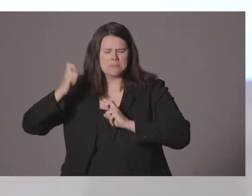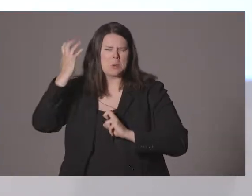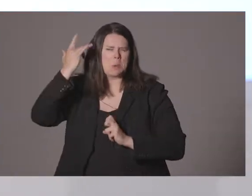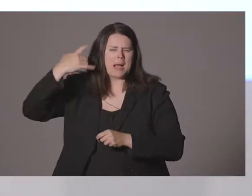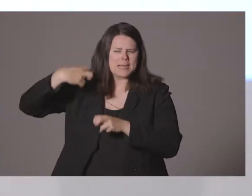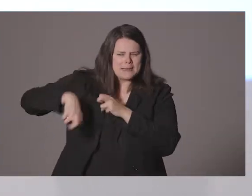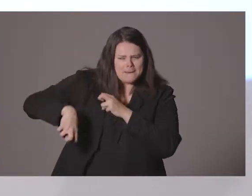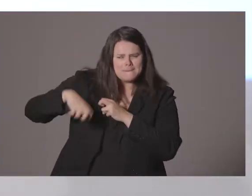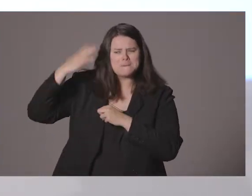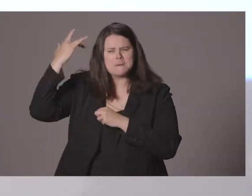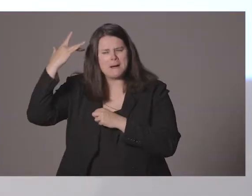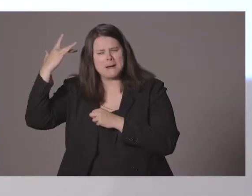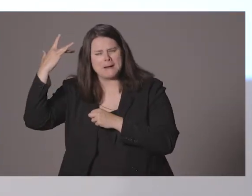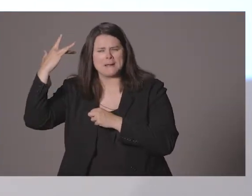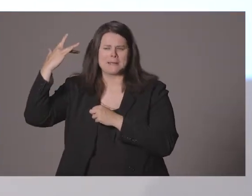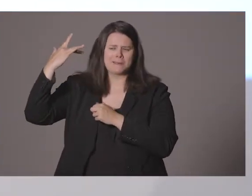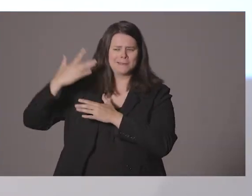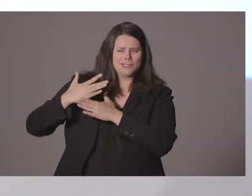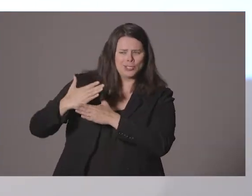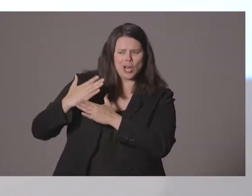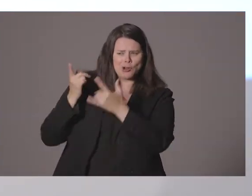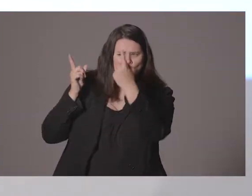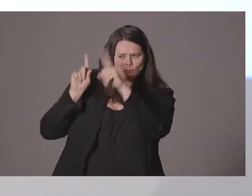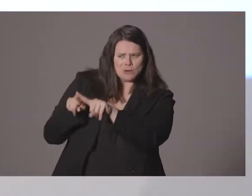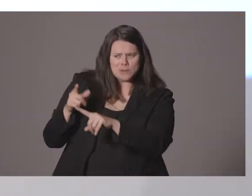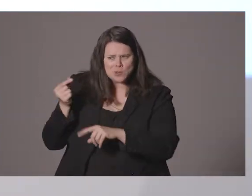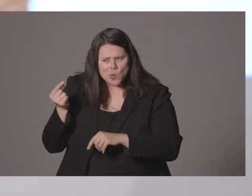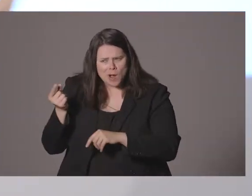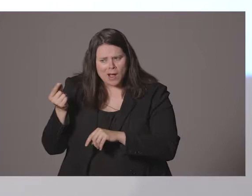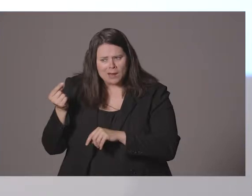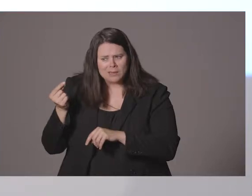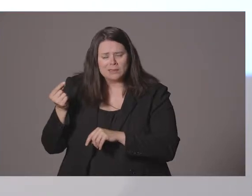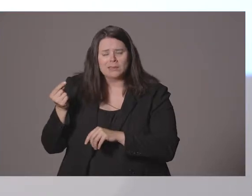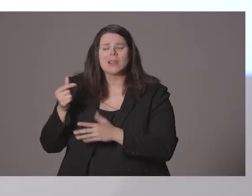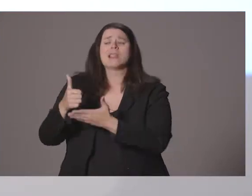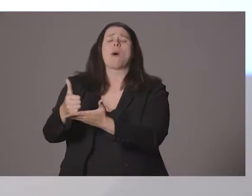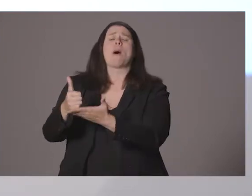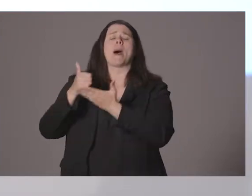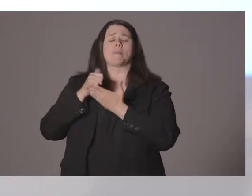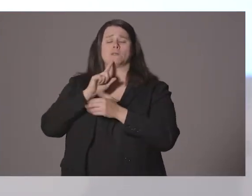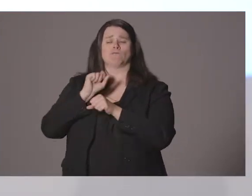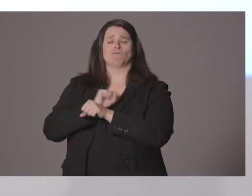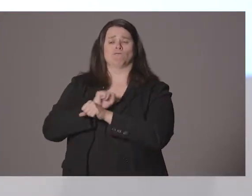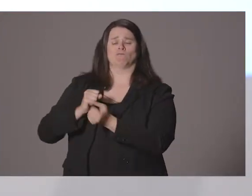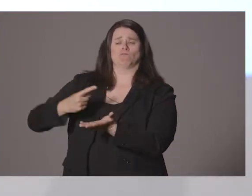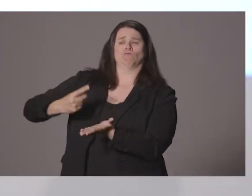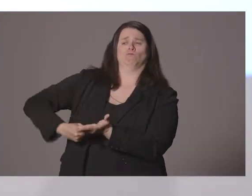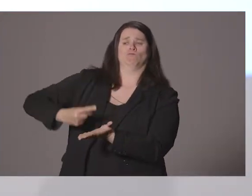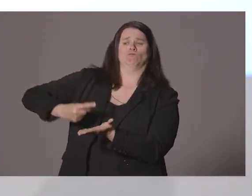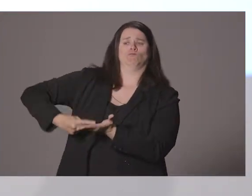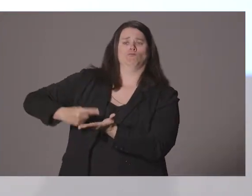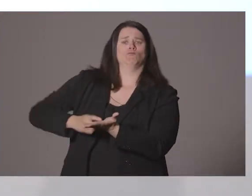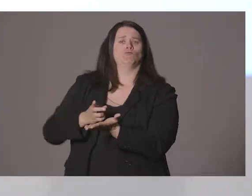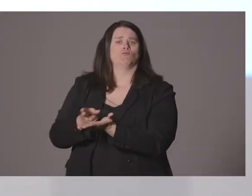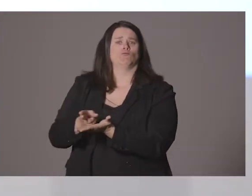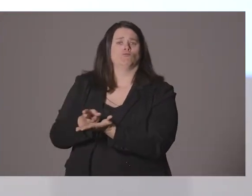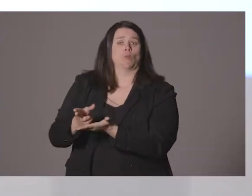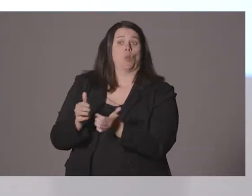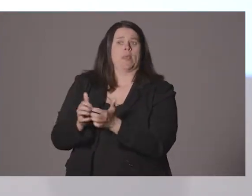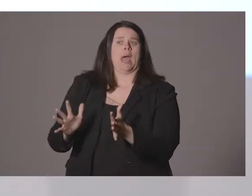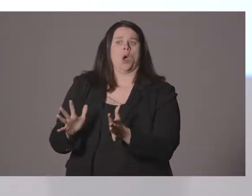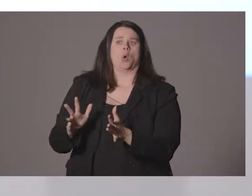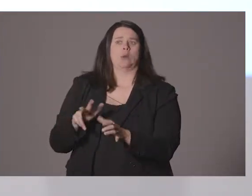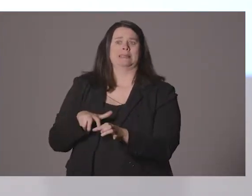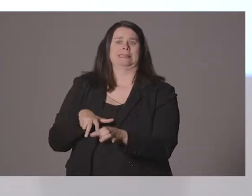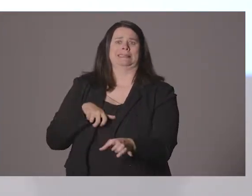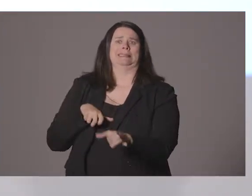really spent some time going, okay, what are our shared agreements that will actually help us stay in